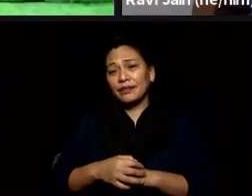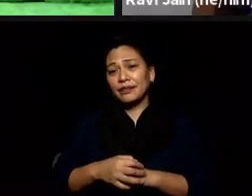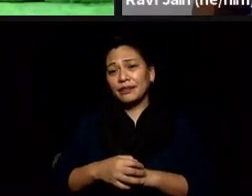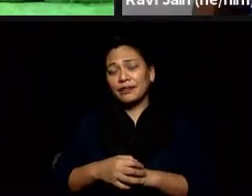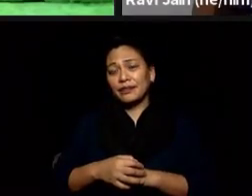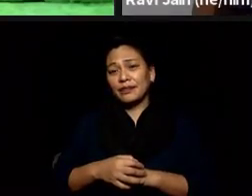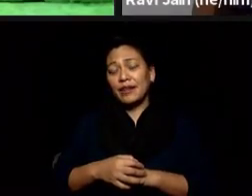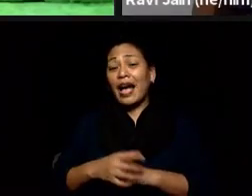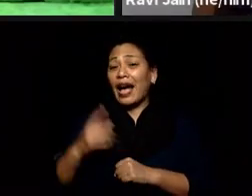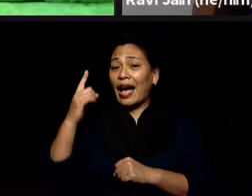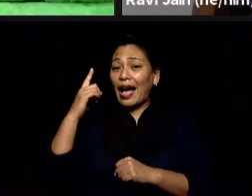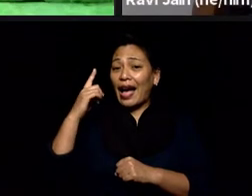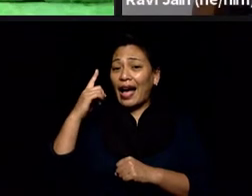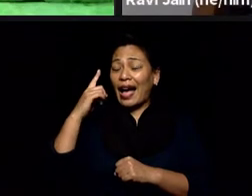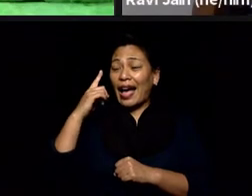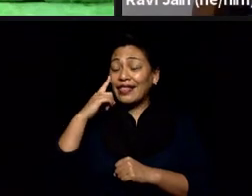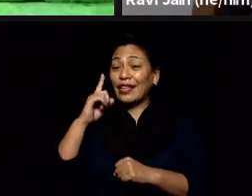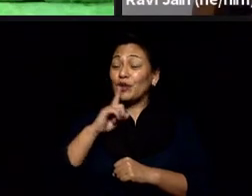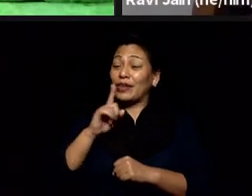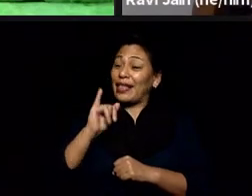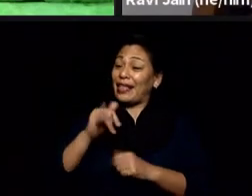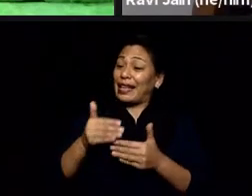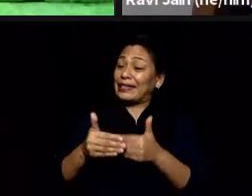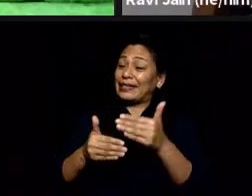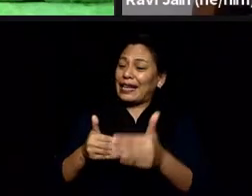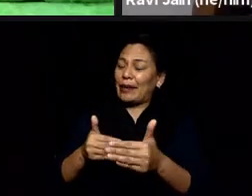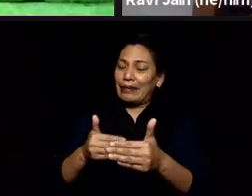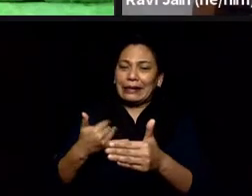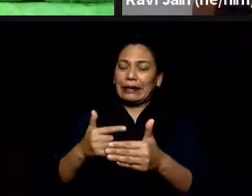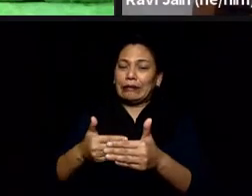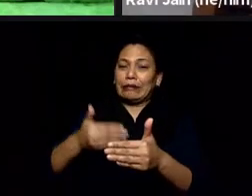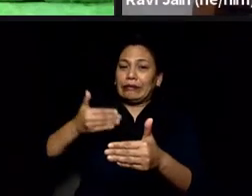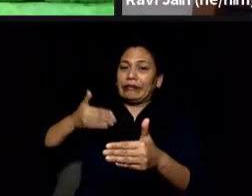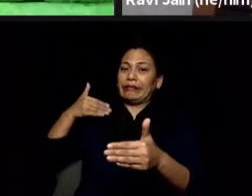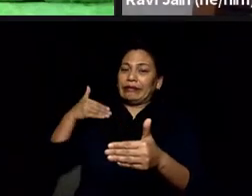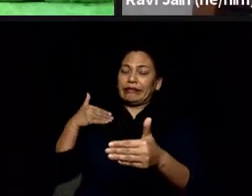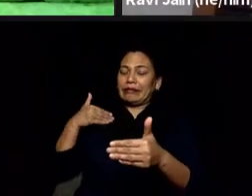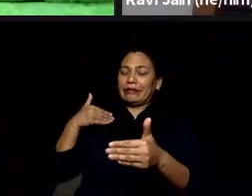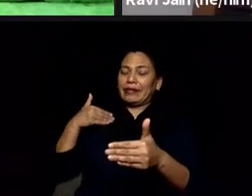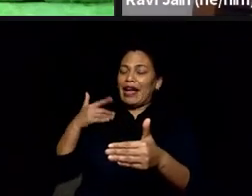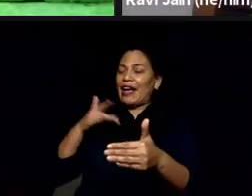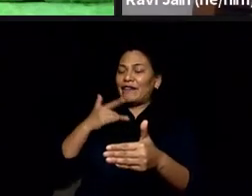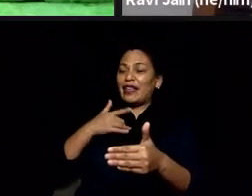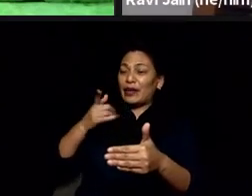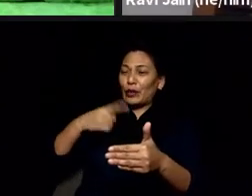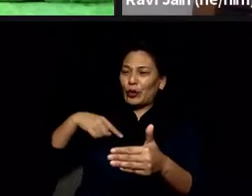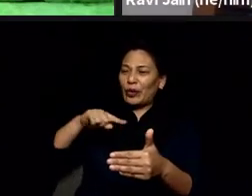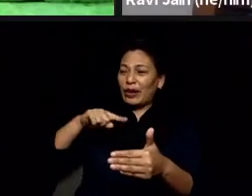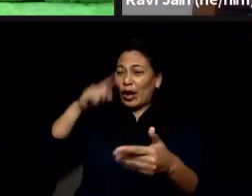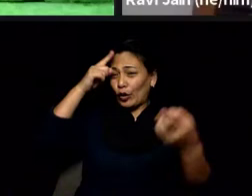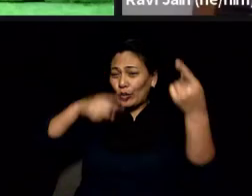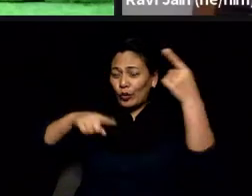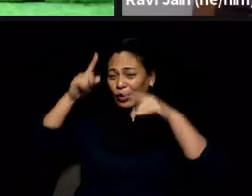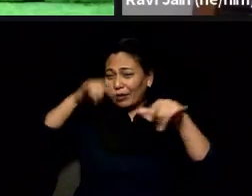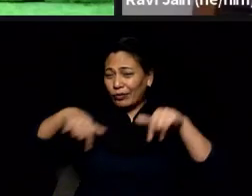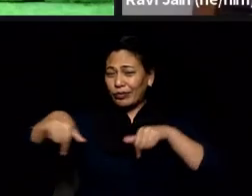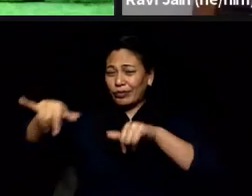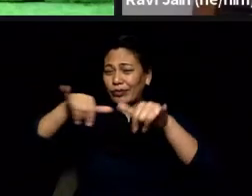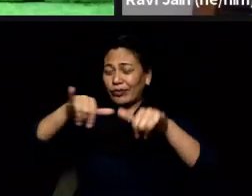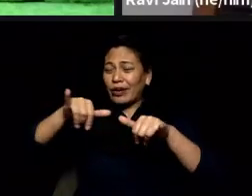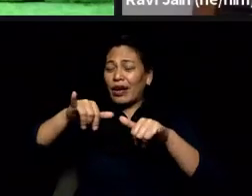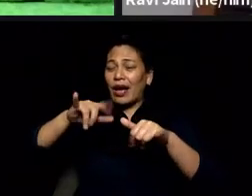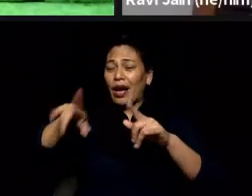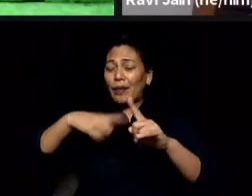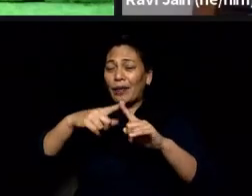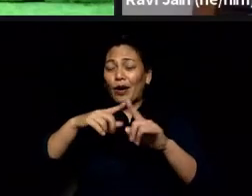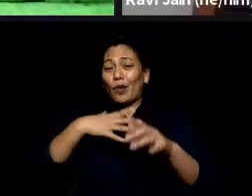I think we're far away from that step, because I still think we're not on the same page in our assessment and understanding of what white supremacy is